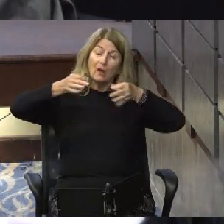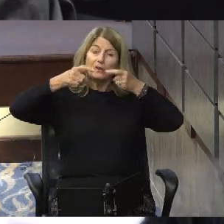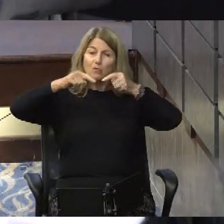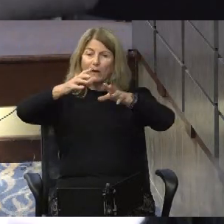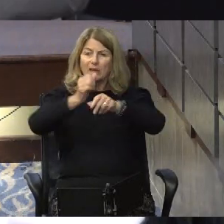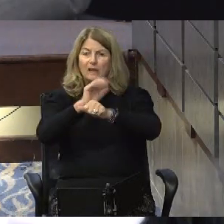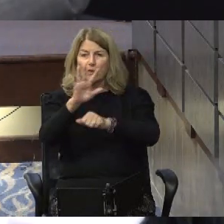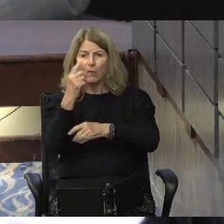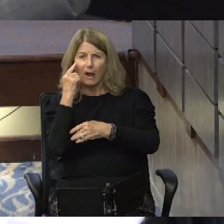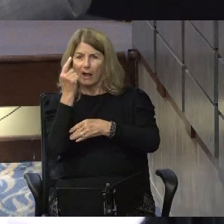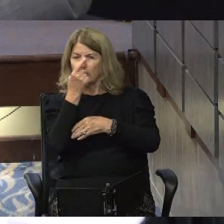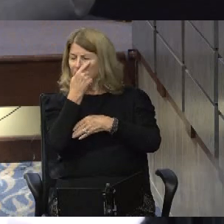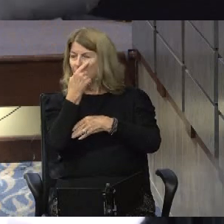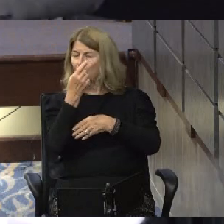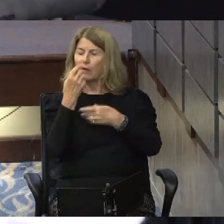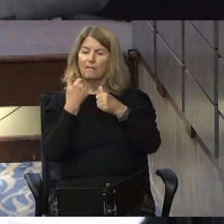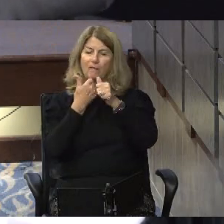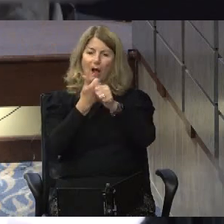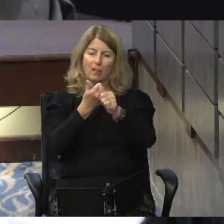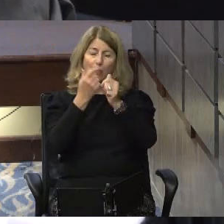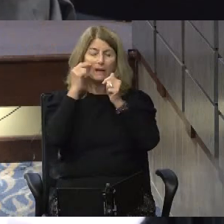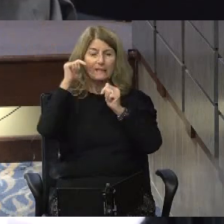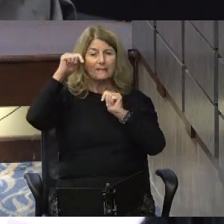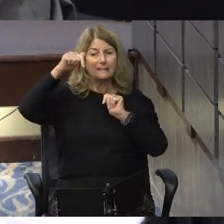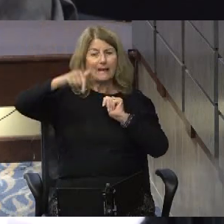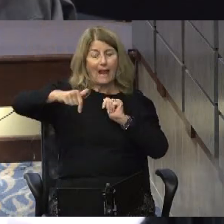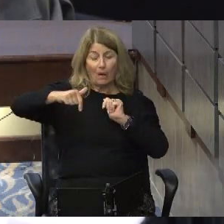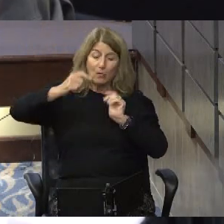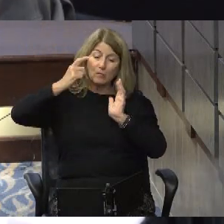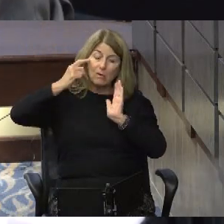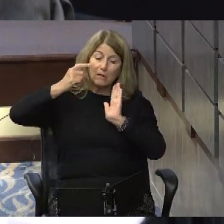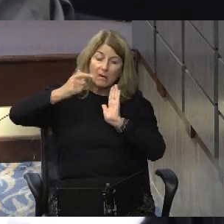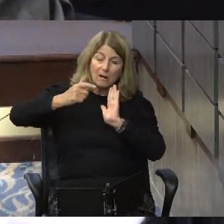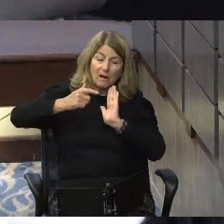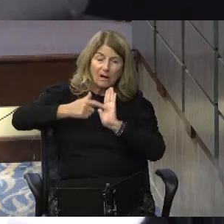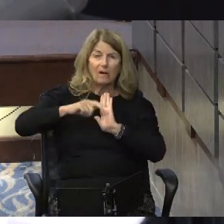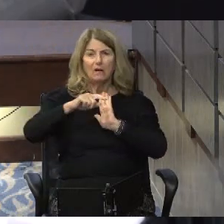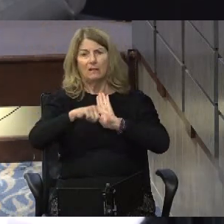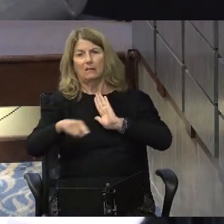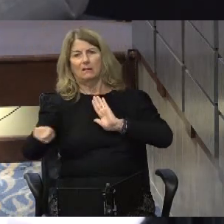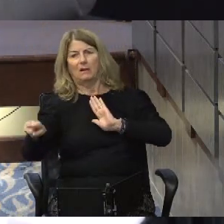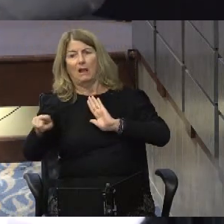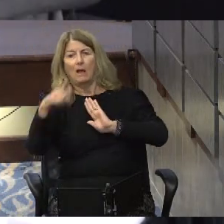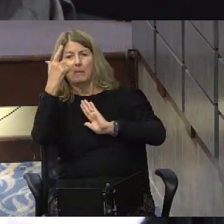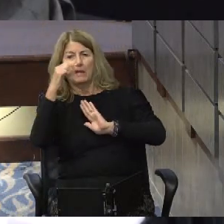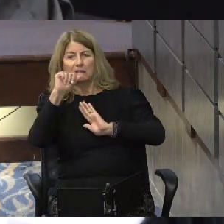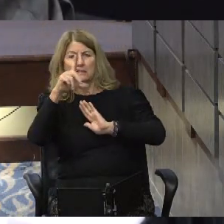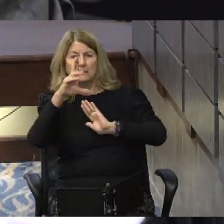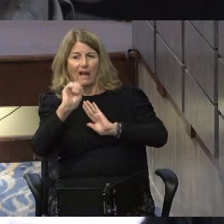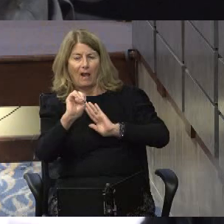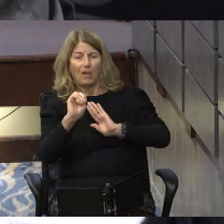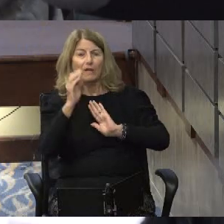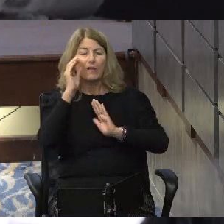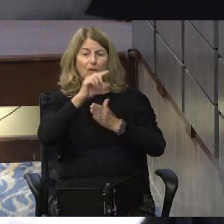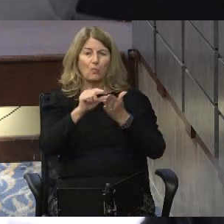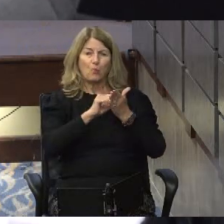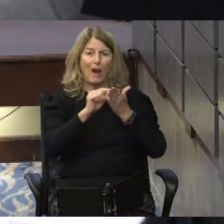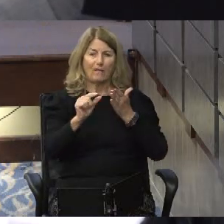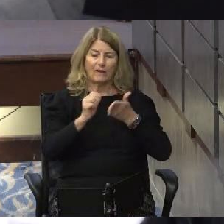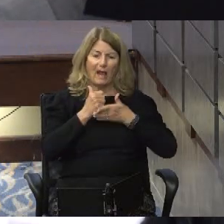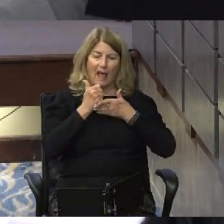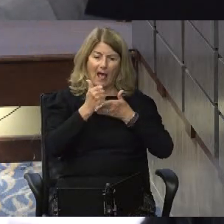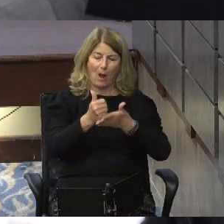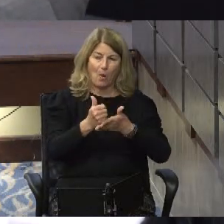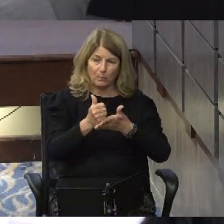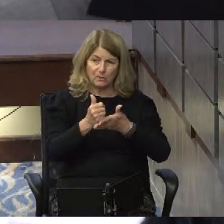down. And then, the scale of the graphics also helps give it, break